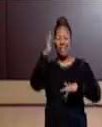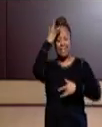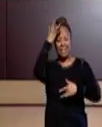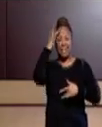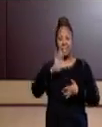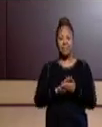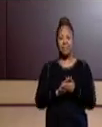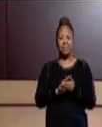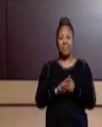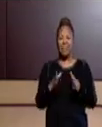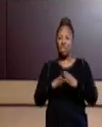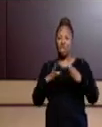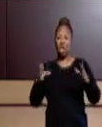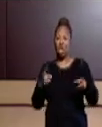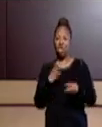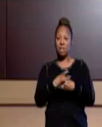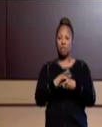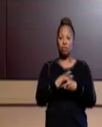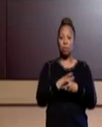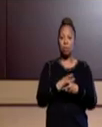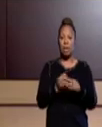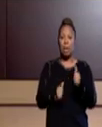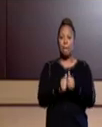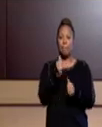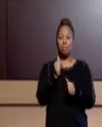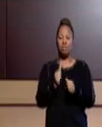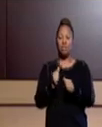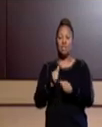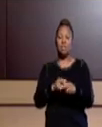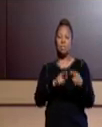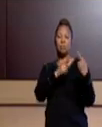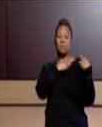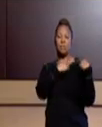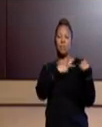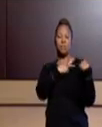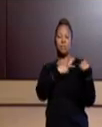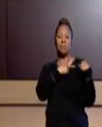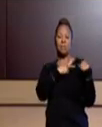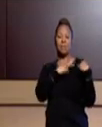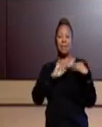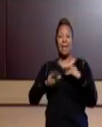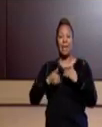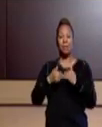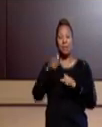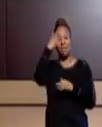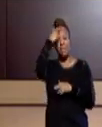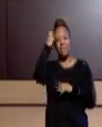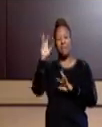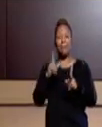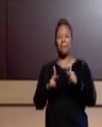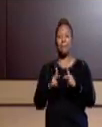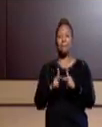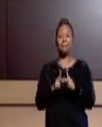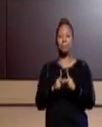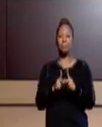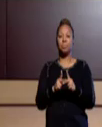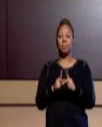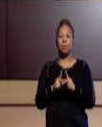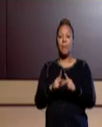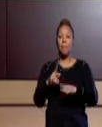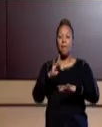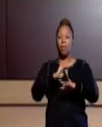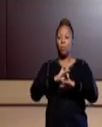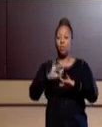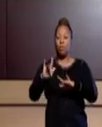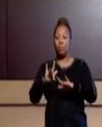So that's a bigger issue, right? And most of my career has been about how do we, as African Americans, reduce our risk for